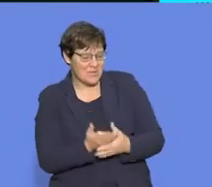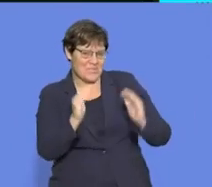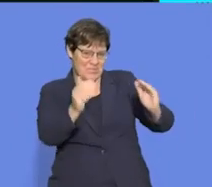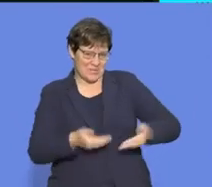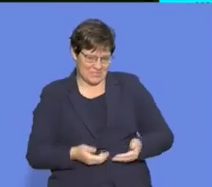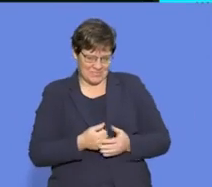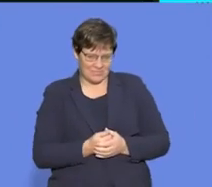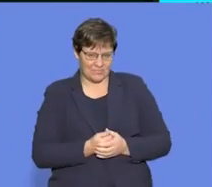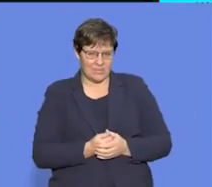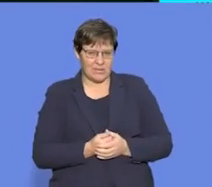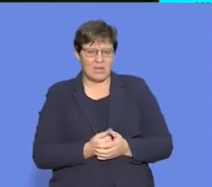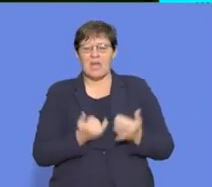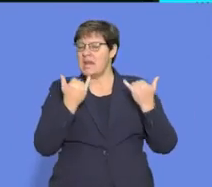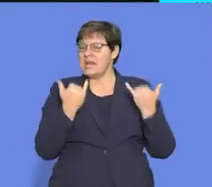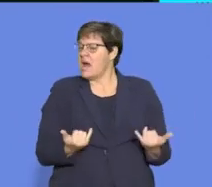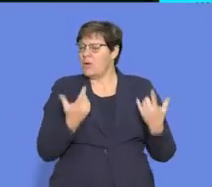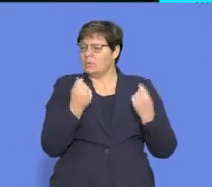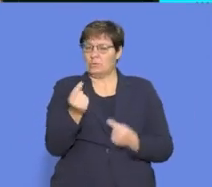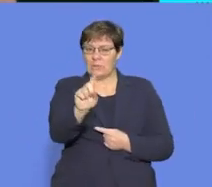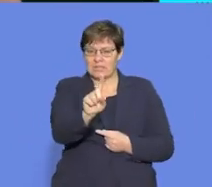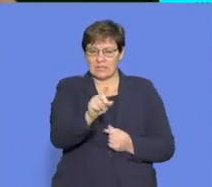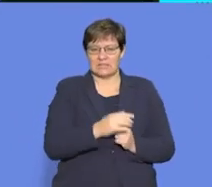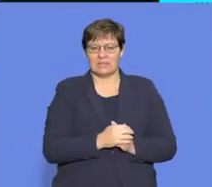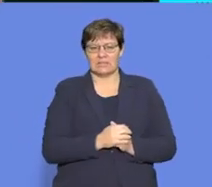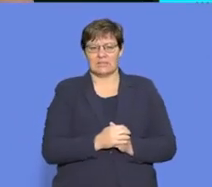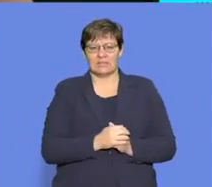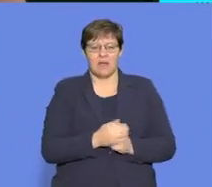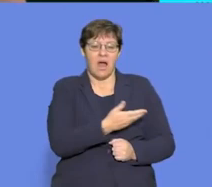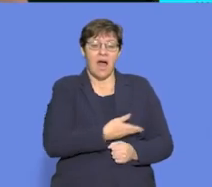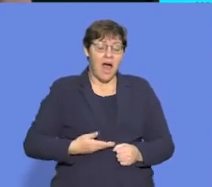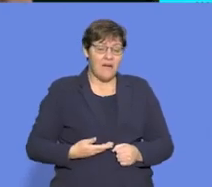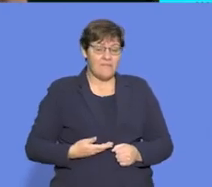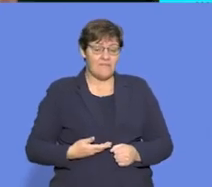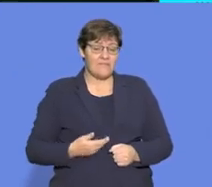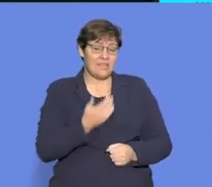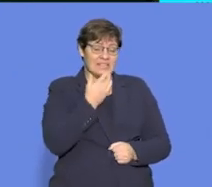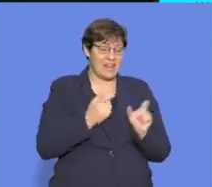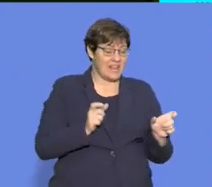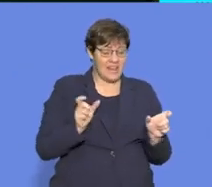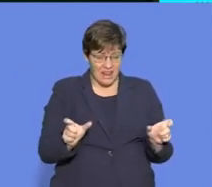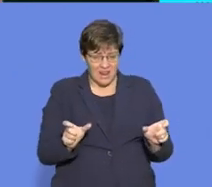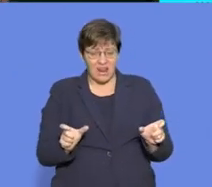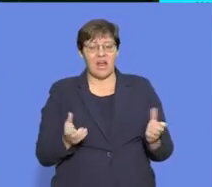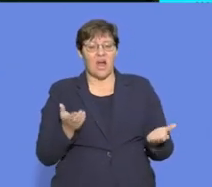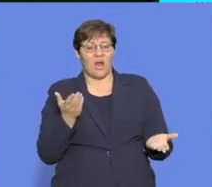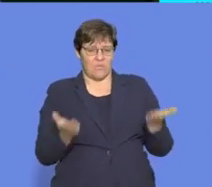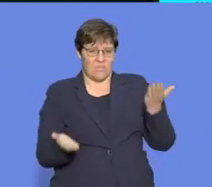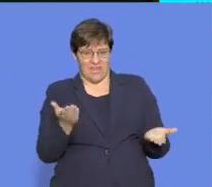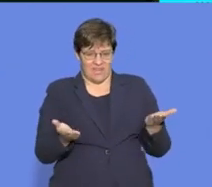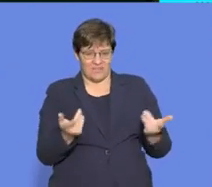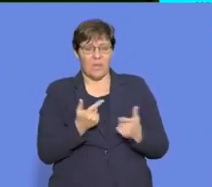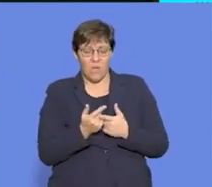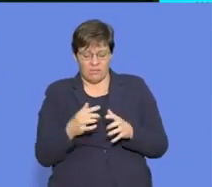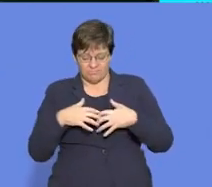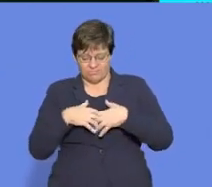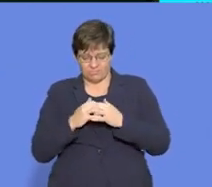Welcome back from your break. We're going to be comparing some half cells. Those half cells put